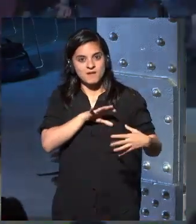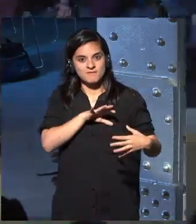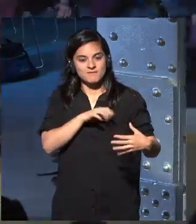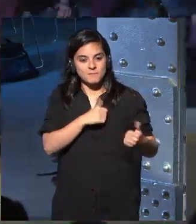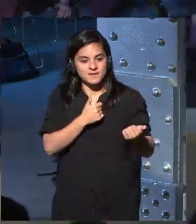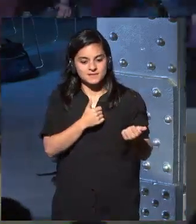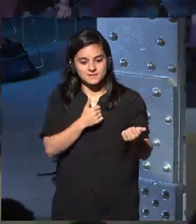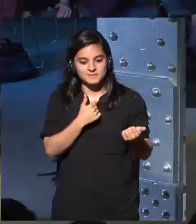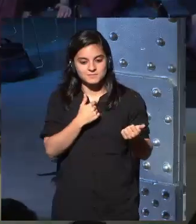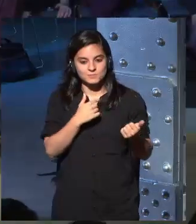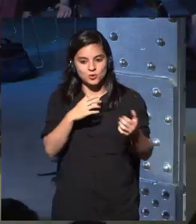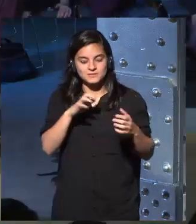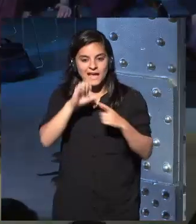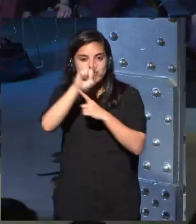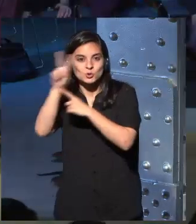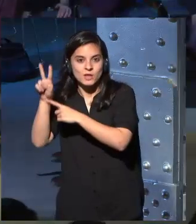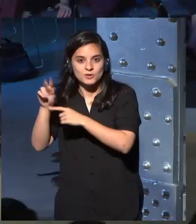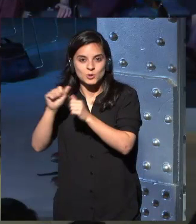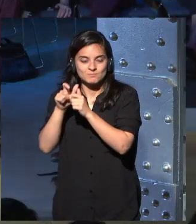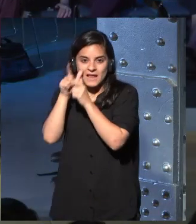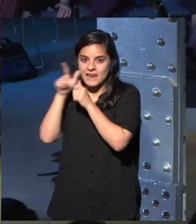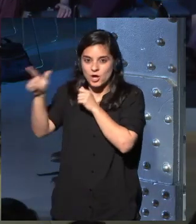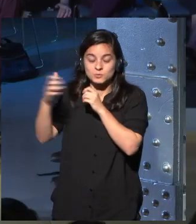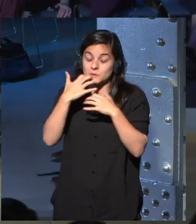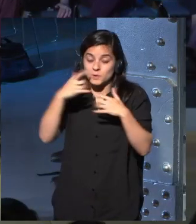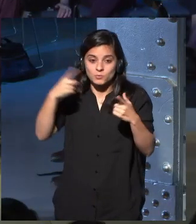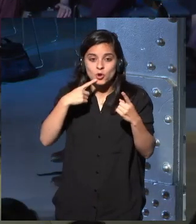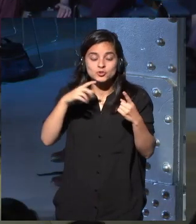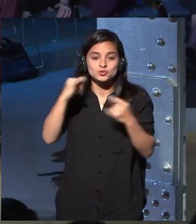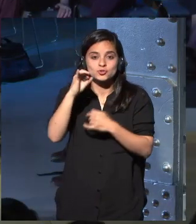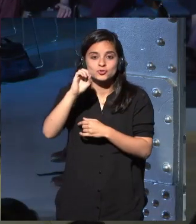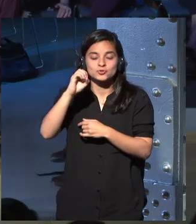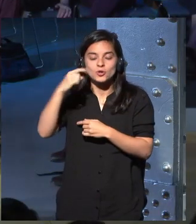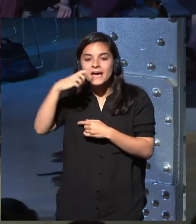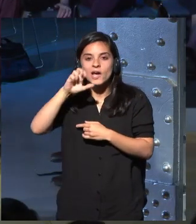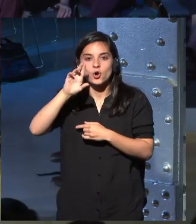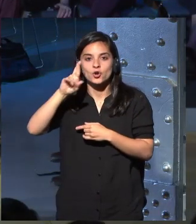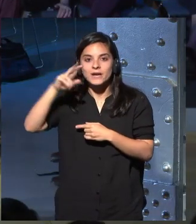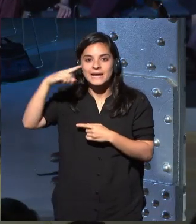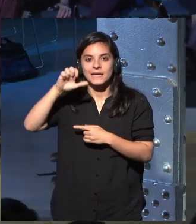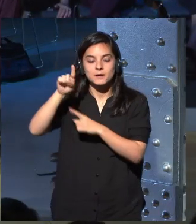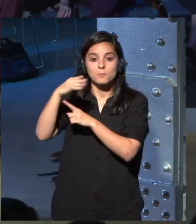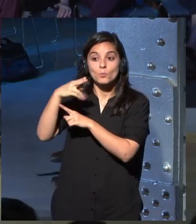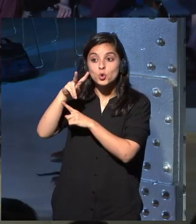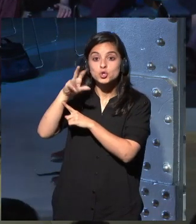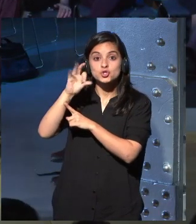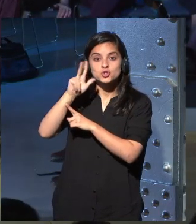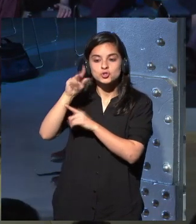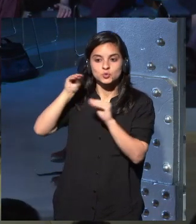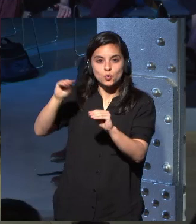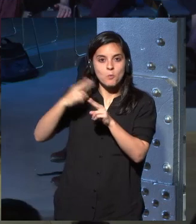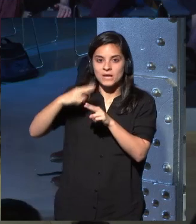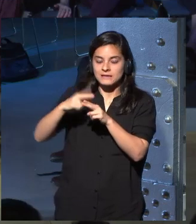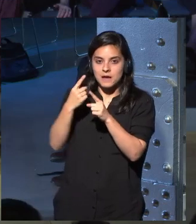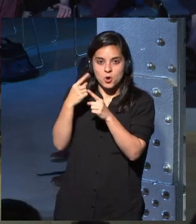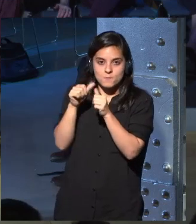Jr. He dislikes the complacent belief of North Americans that their way of life